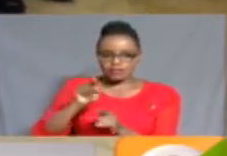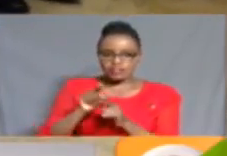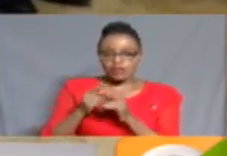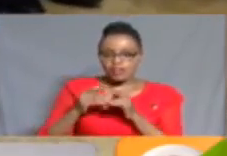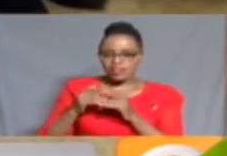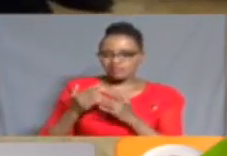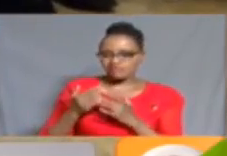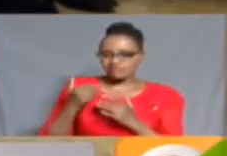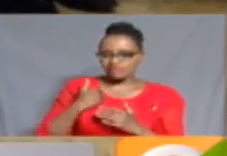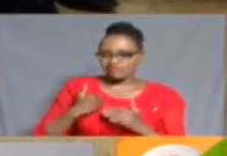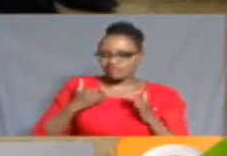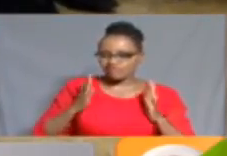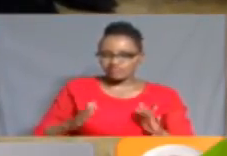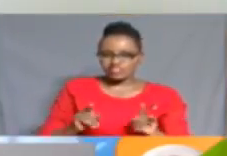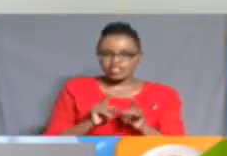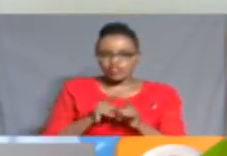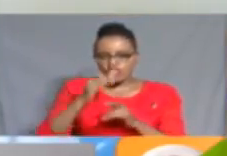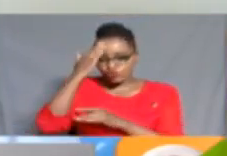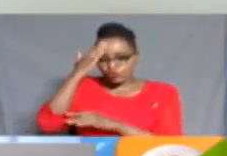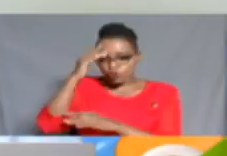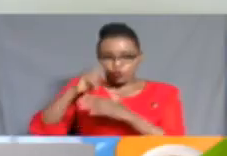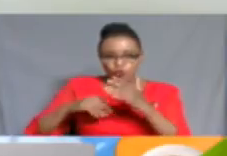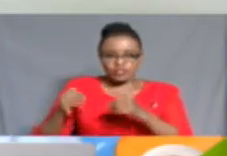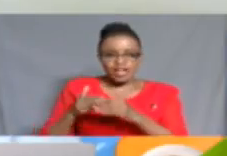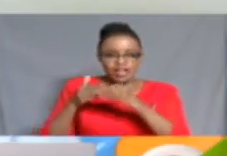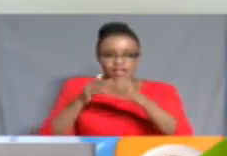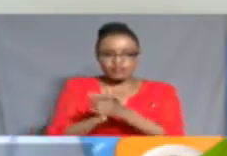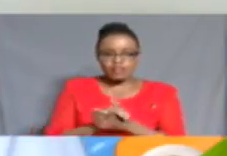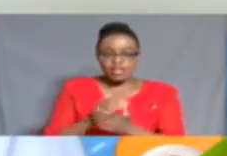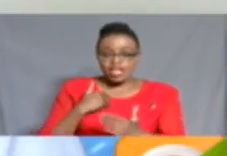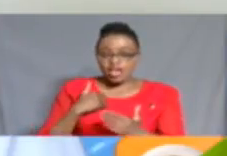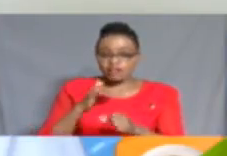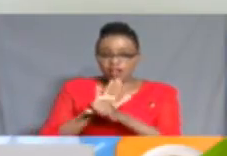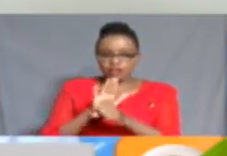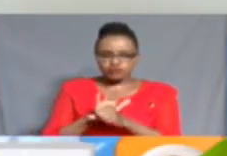here unanimous on the cause of death. Respiratory depression.